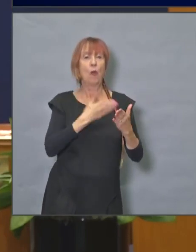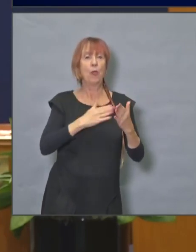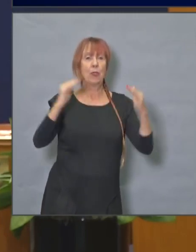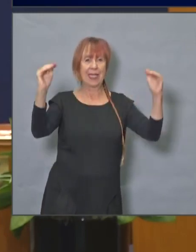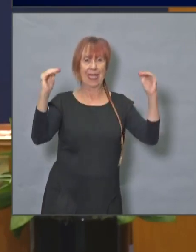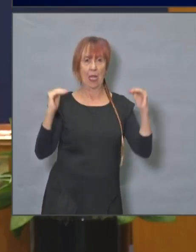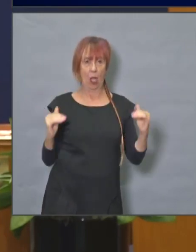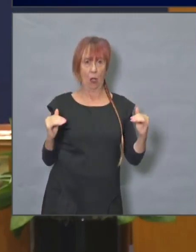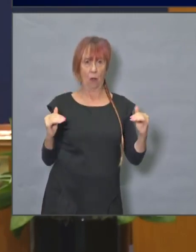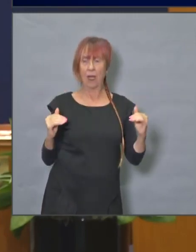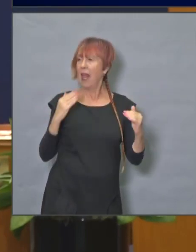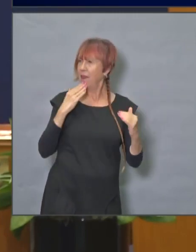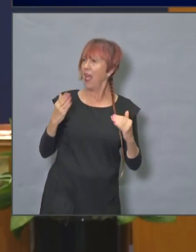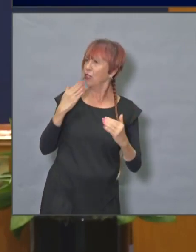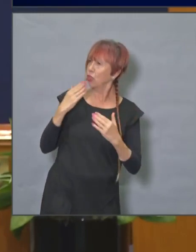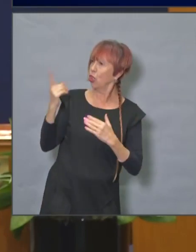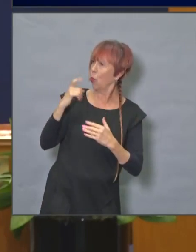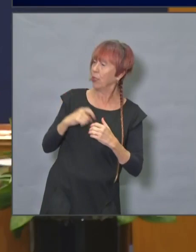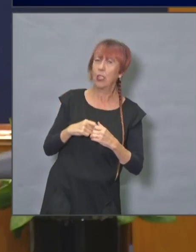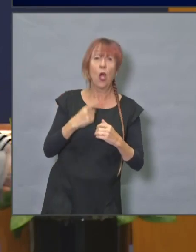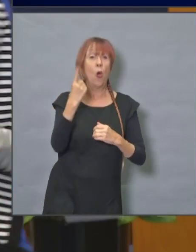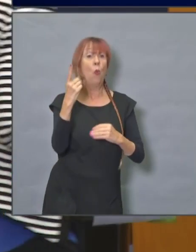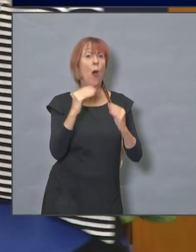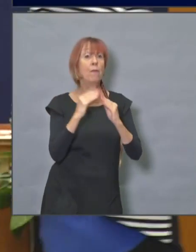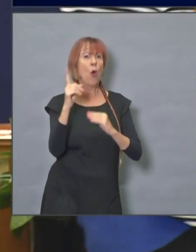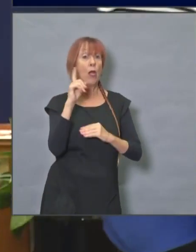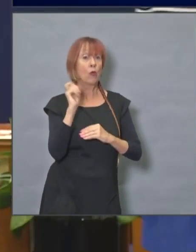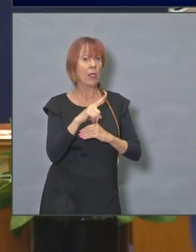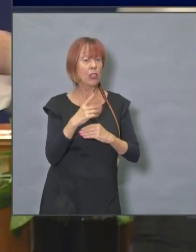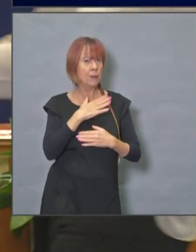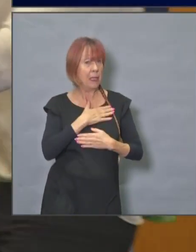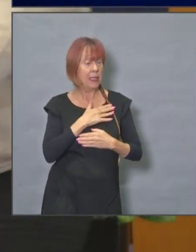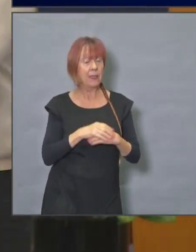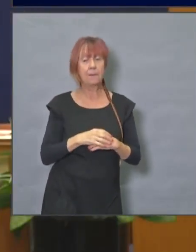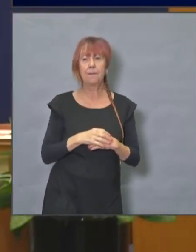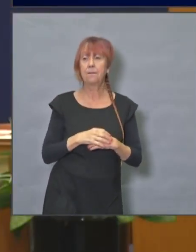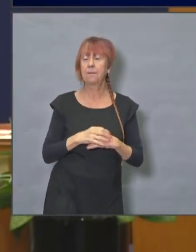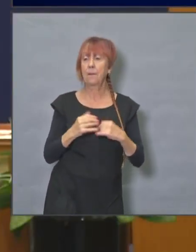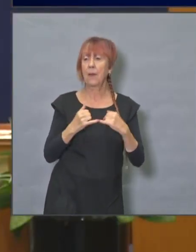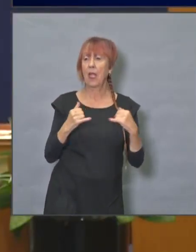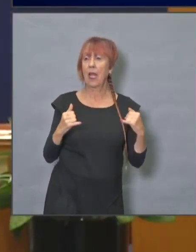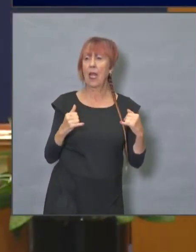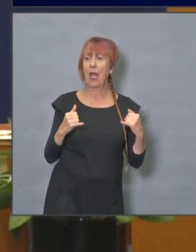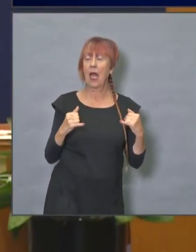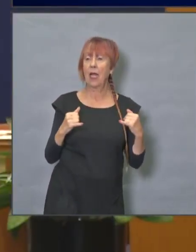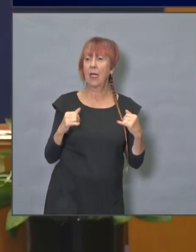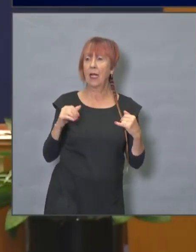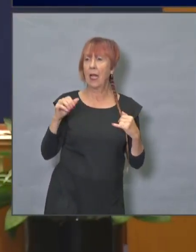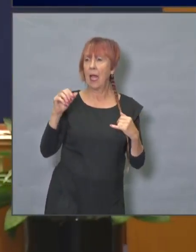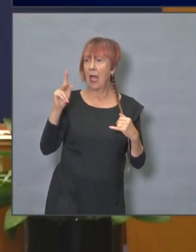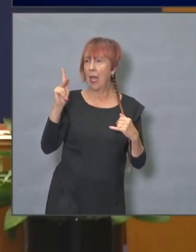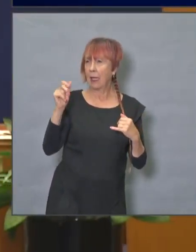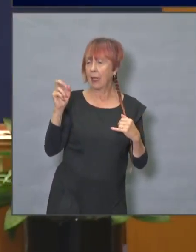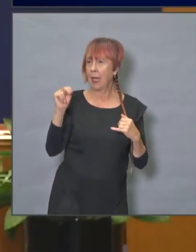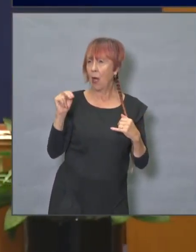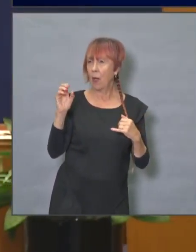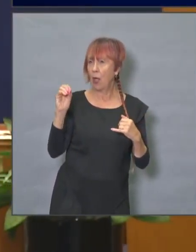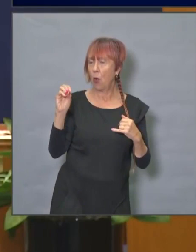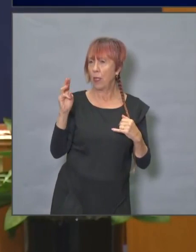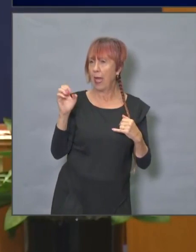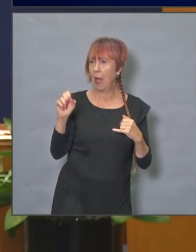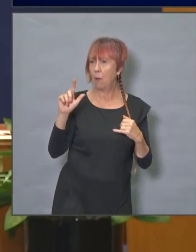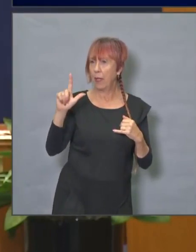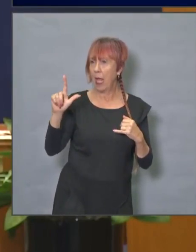that. We have time for one more question. Okay, we'll go to the line of Karen O'Cam with LA Blade. Please go